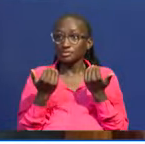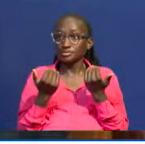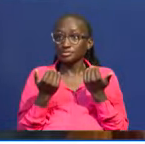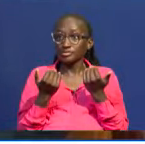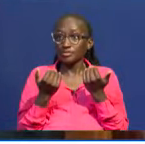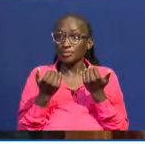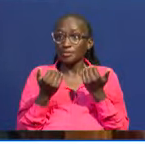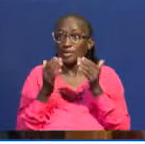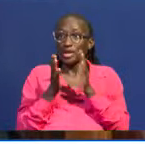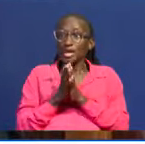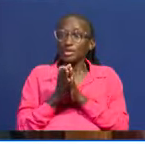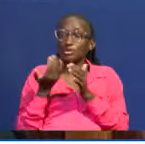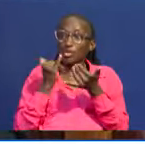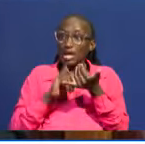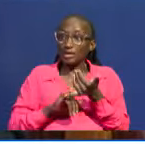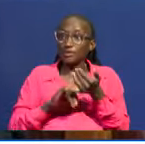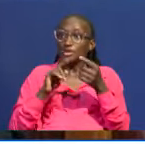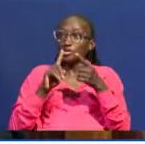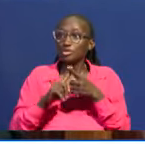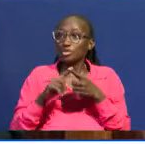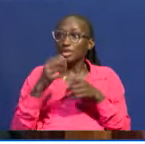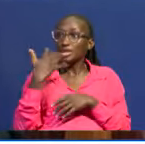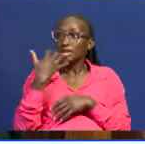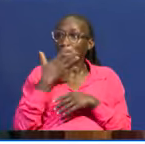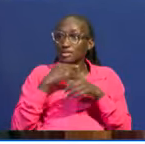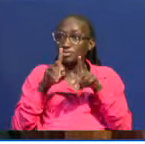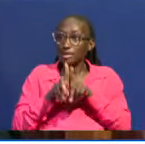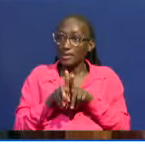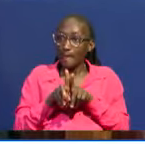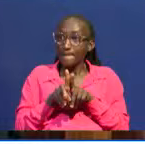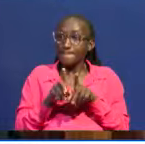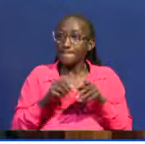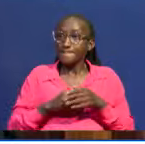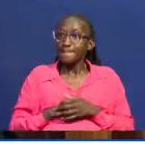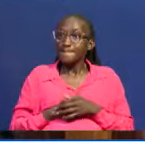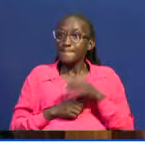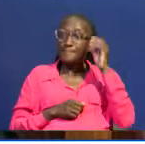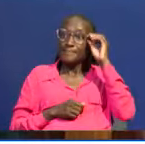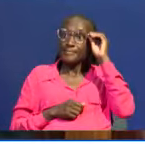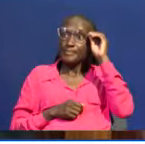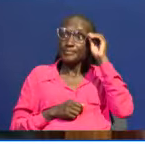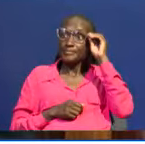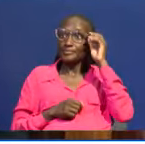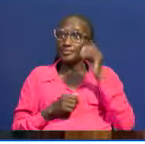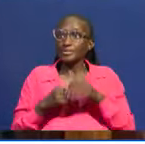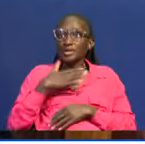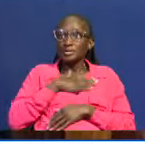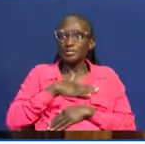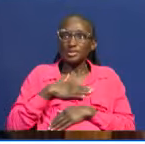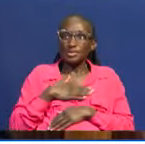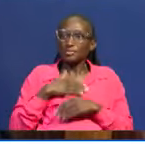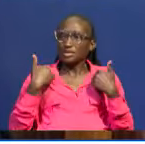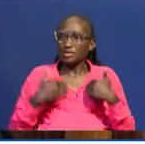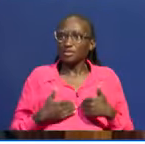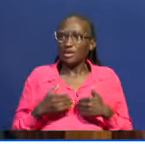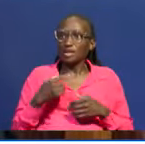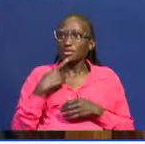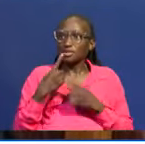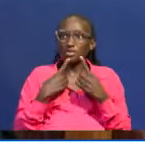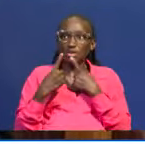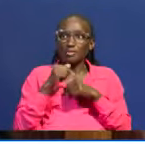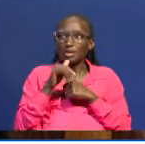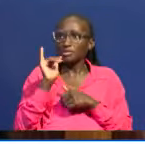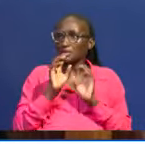and the widows of the late Nerito Gashagwa, please allow me not to comment on that,